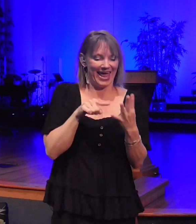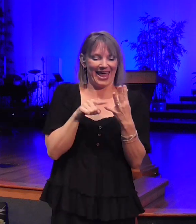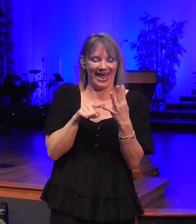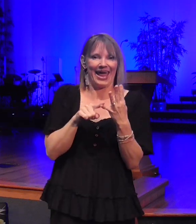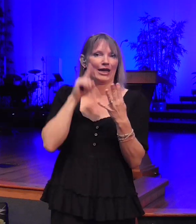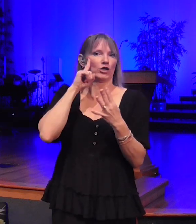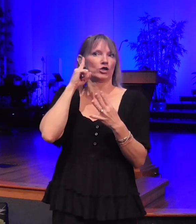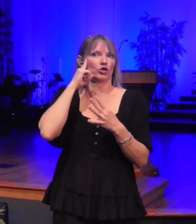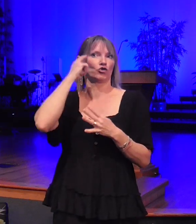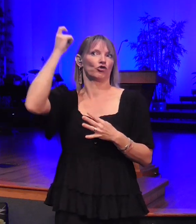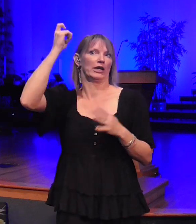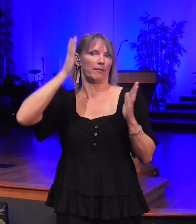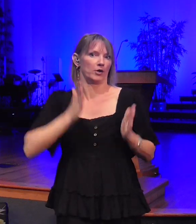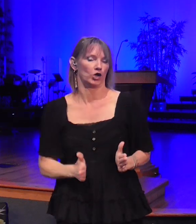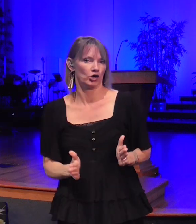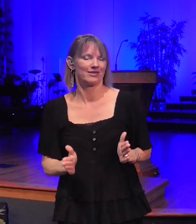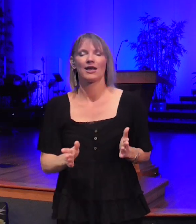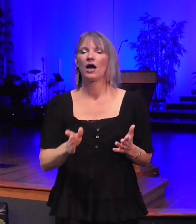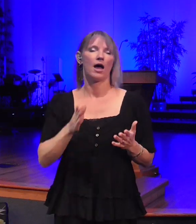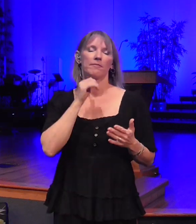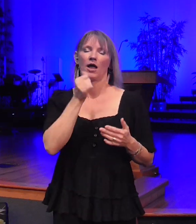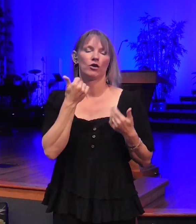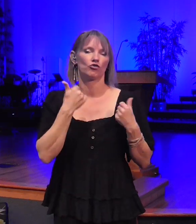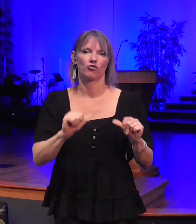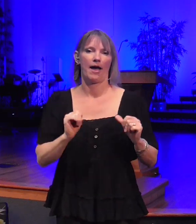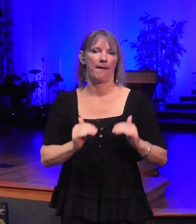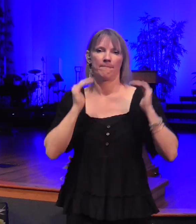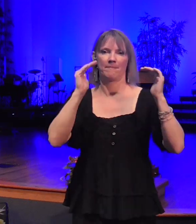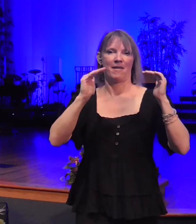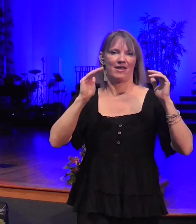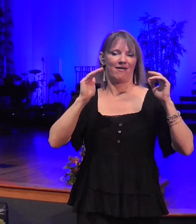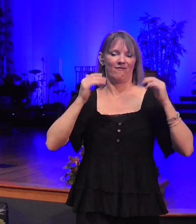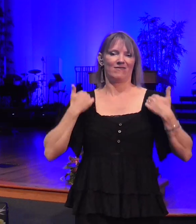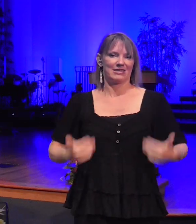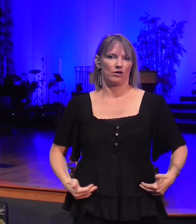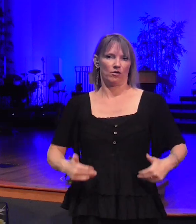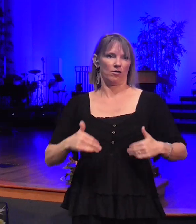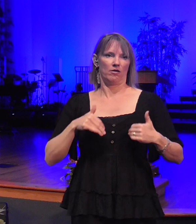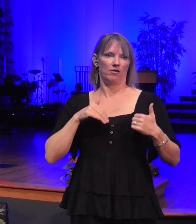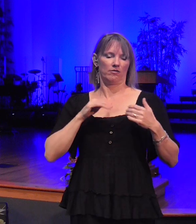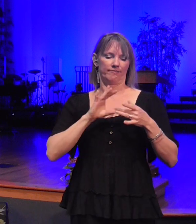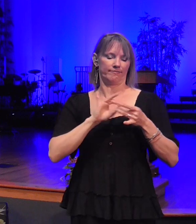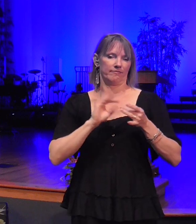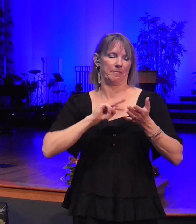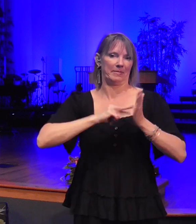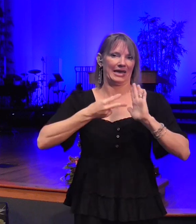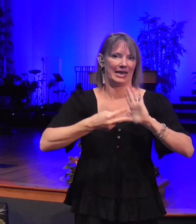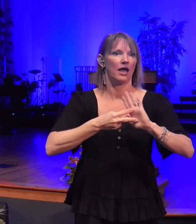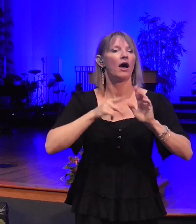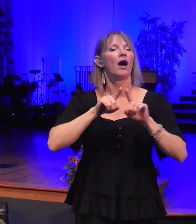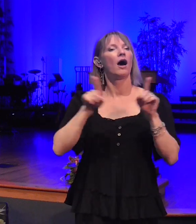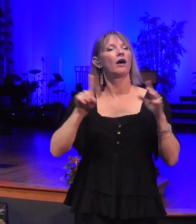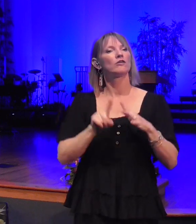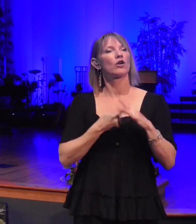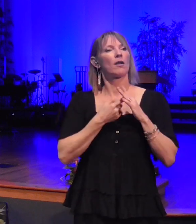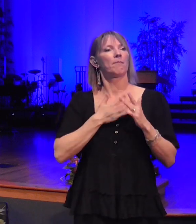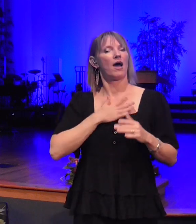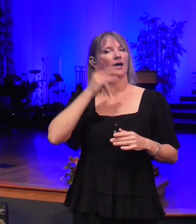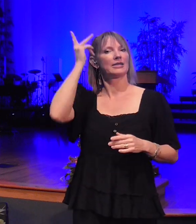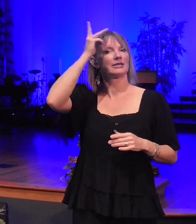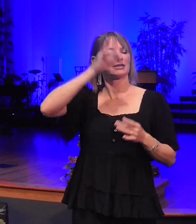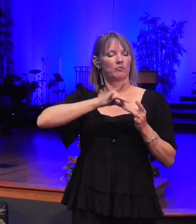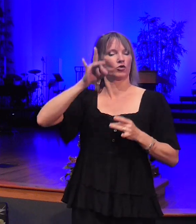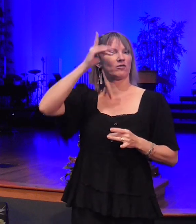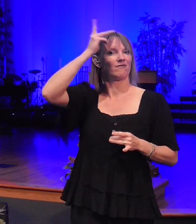a metaphysical explanation of that quote, but to say that it set me off on the formation of my own spiritual philosophy around